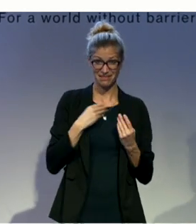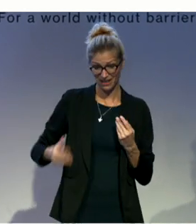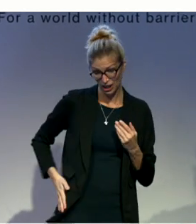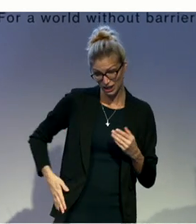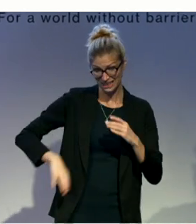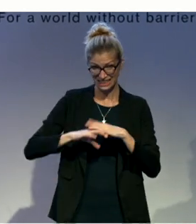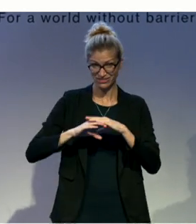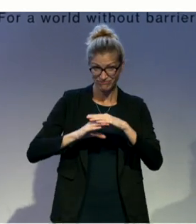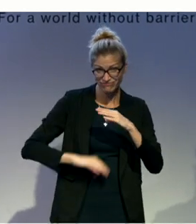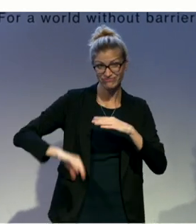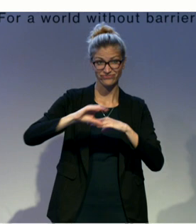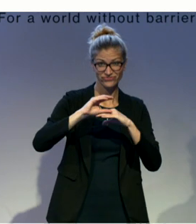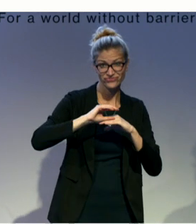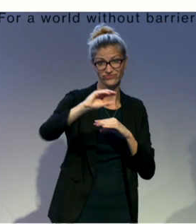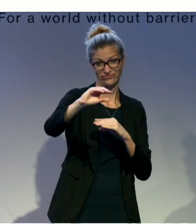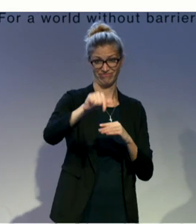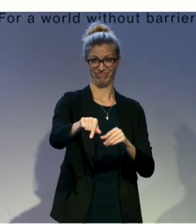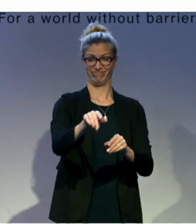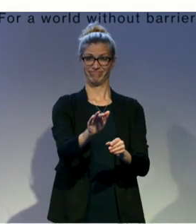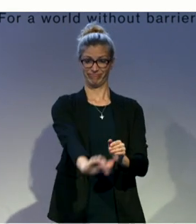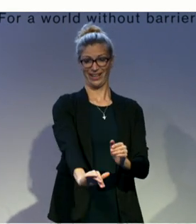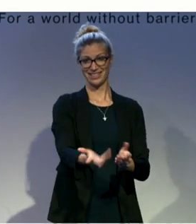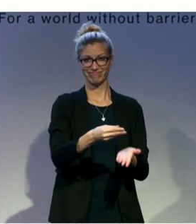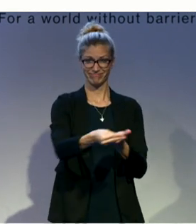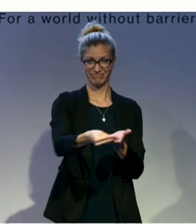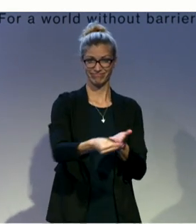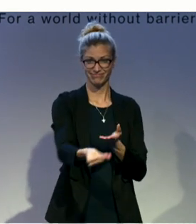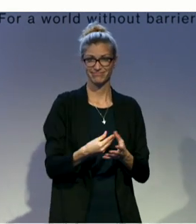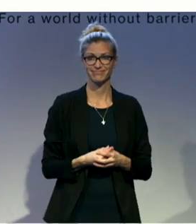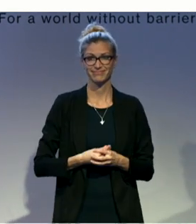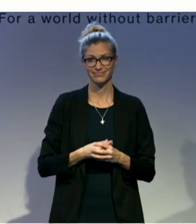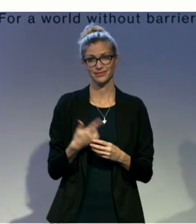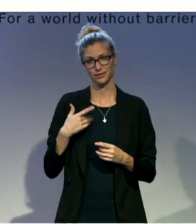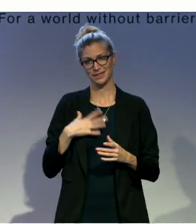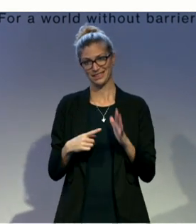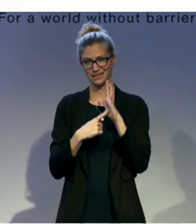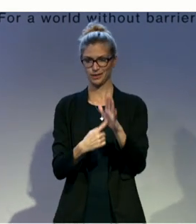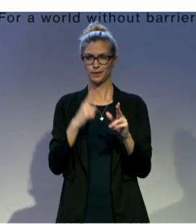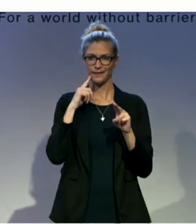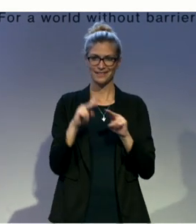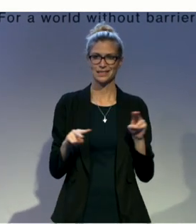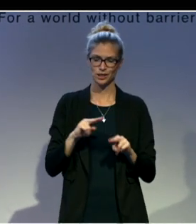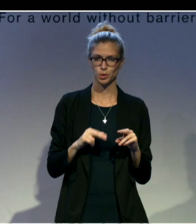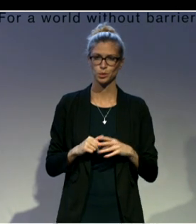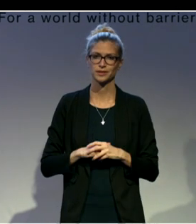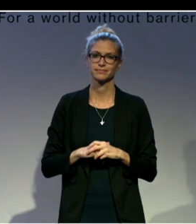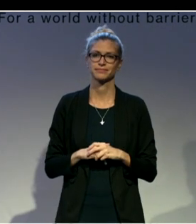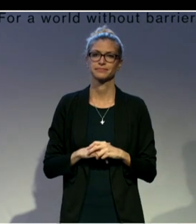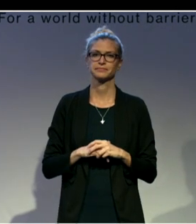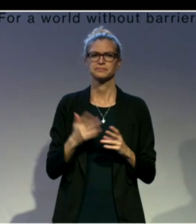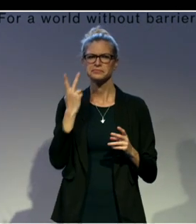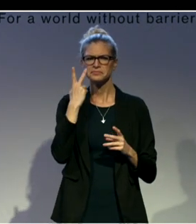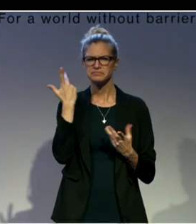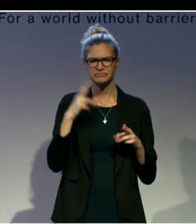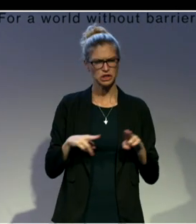center's background. We would like to show you now a little video to see how it looks like.